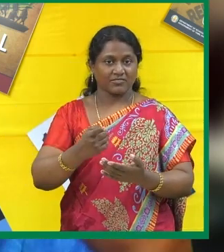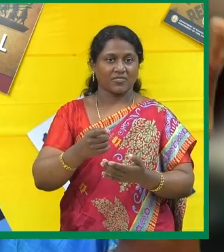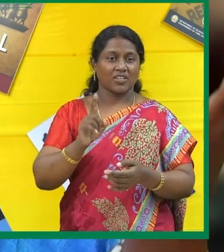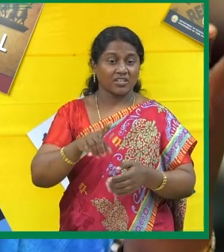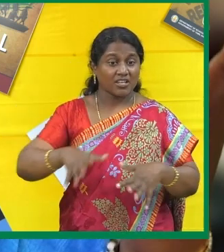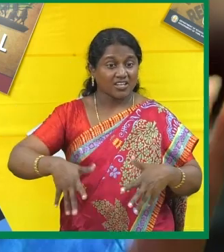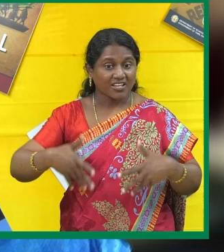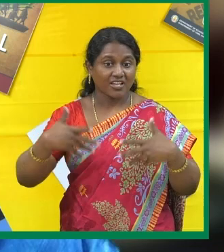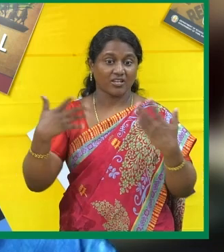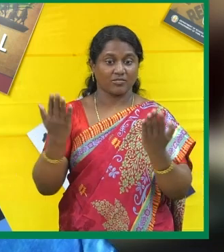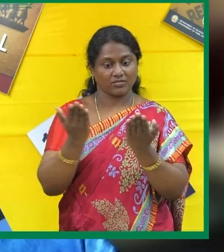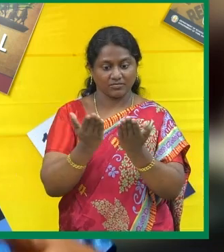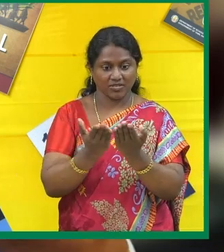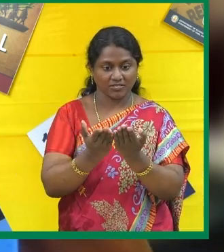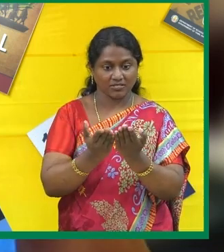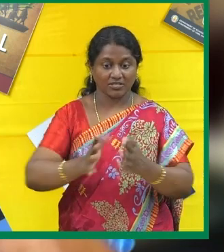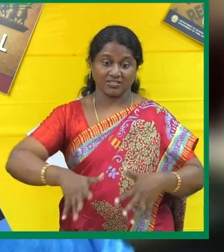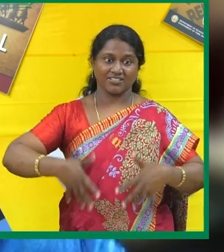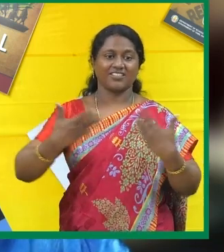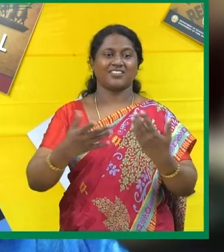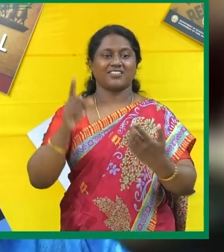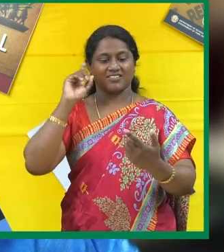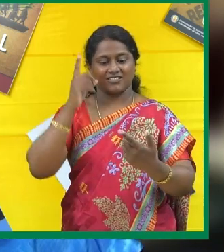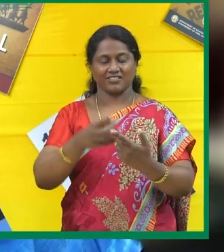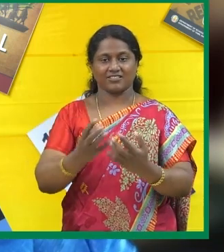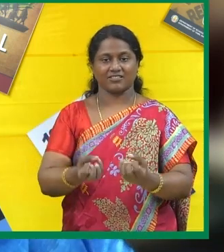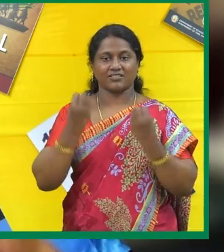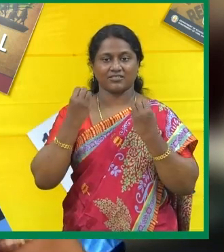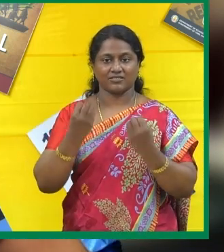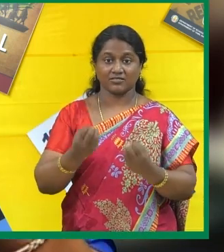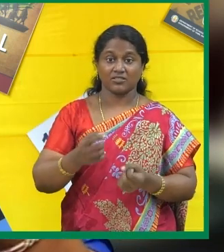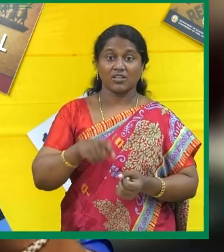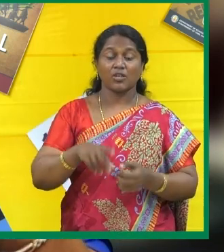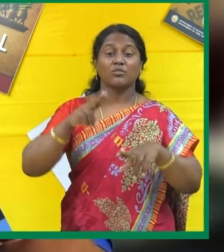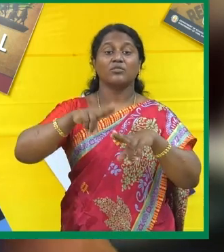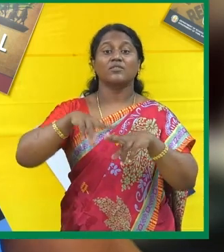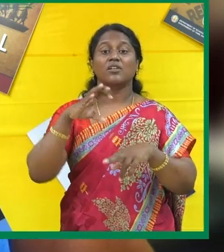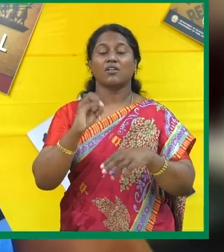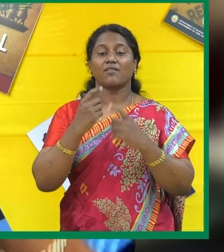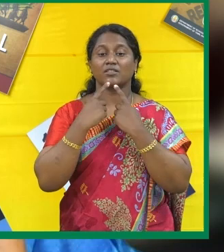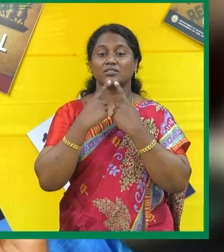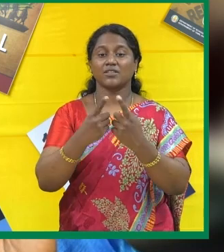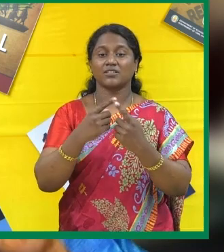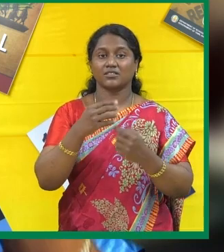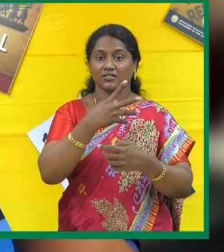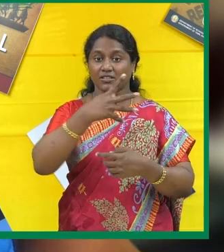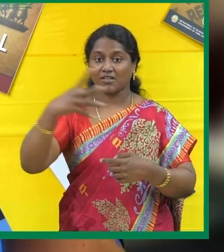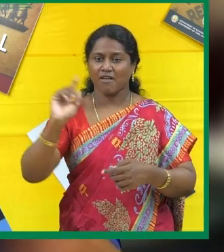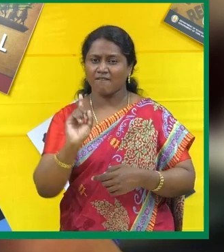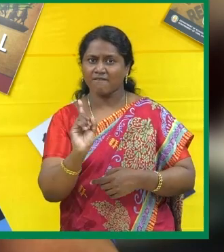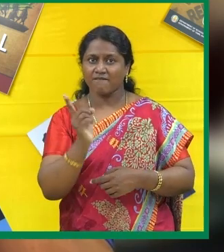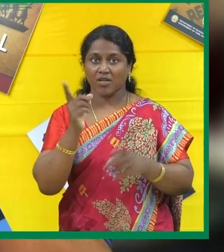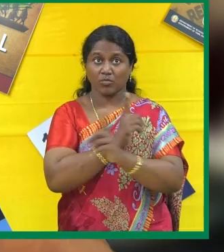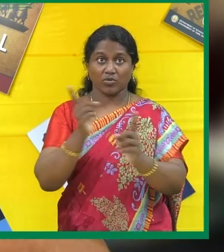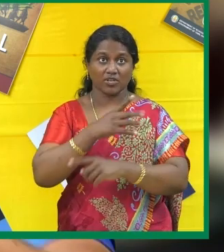be happily achieve a lot. Okay. Now let us see the figure of speech here. First, 4 lines you take. Let me